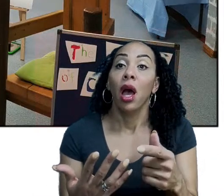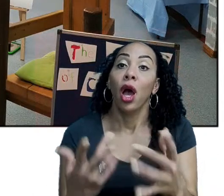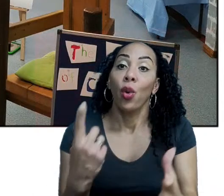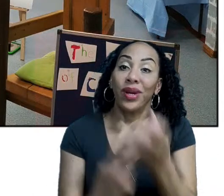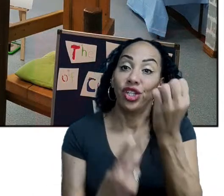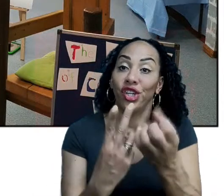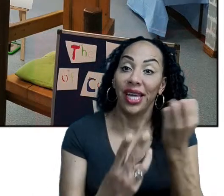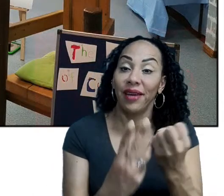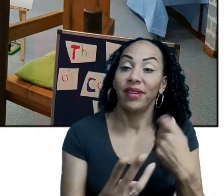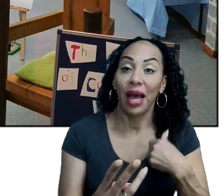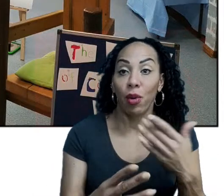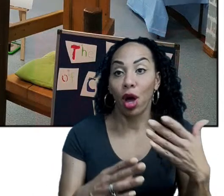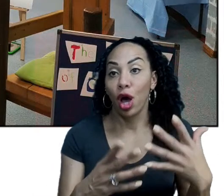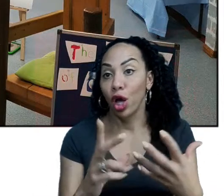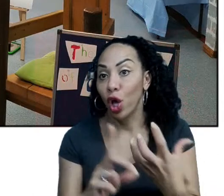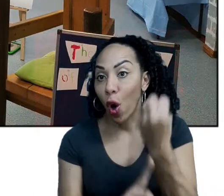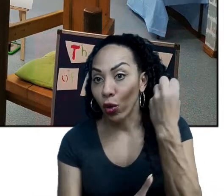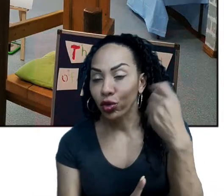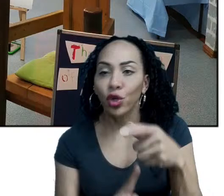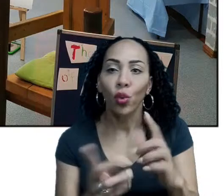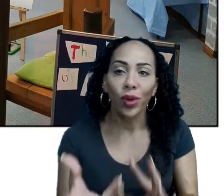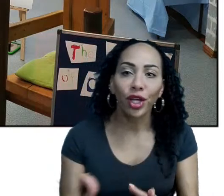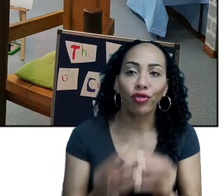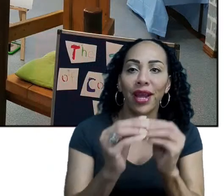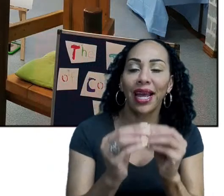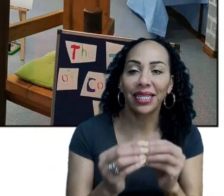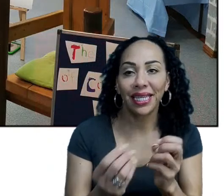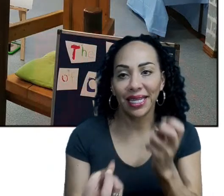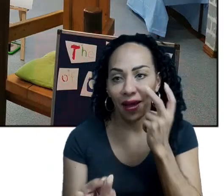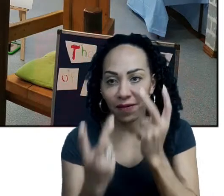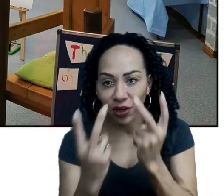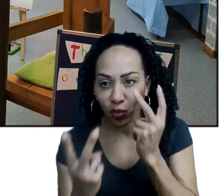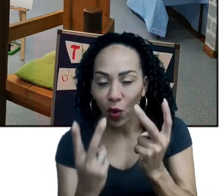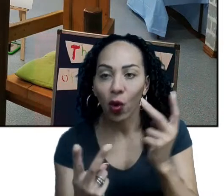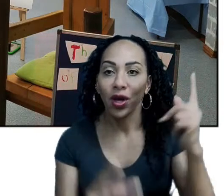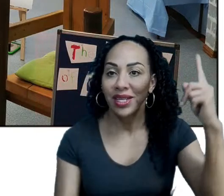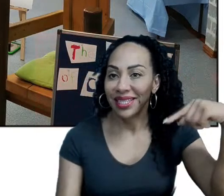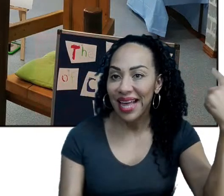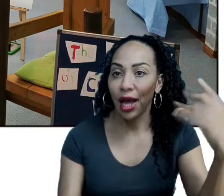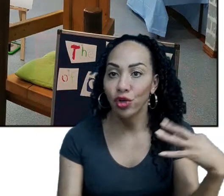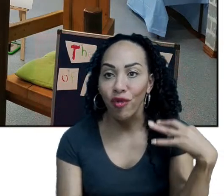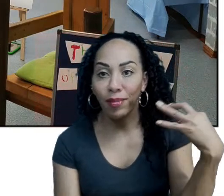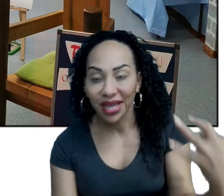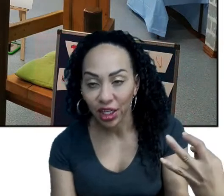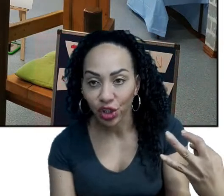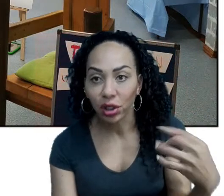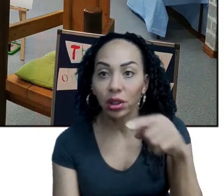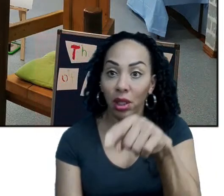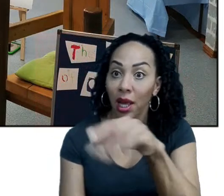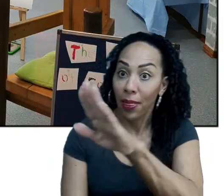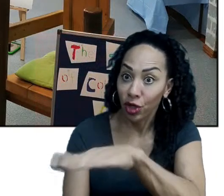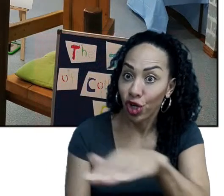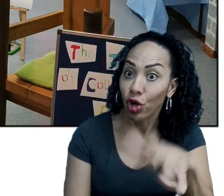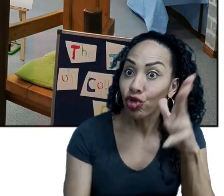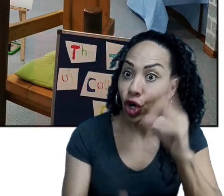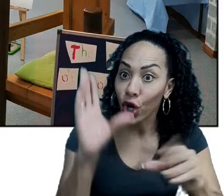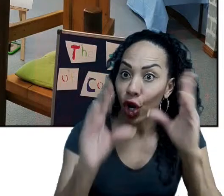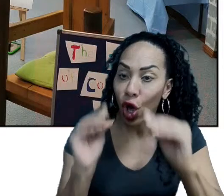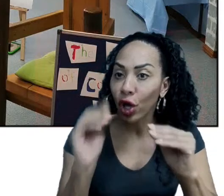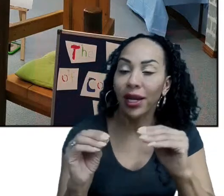had created something. They felt comfortable with their words. We designed it alongside them. That should have been